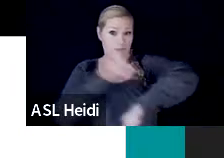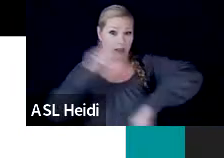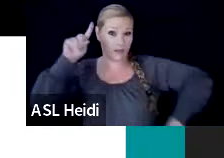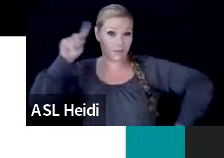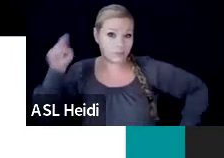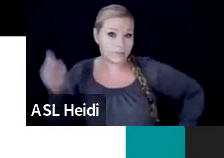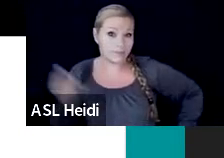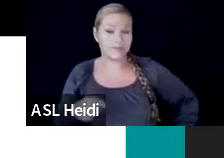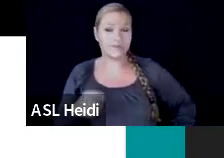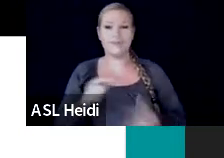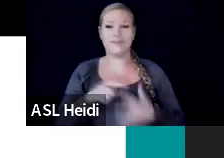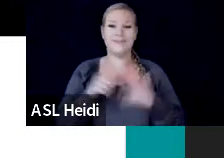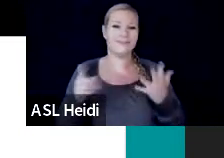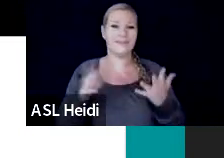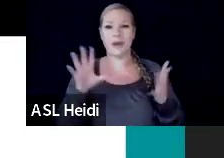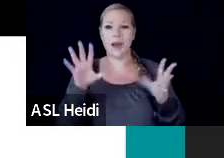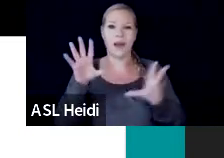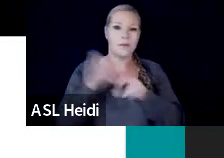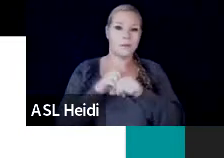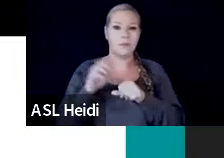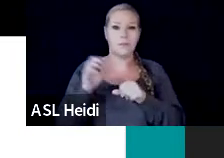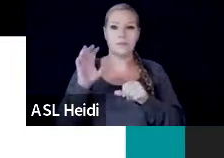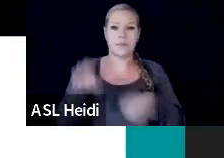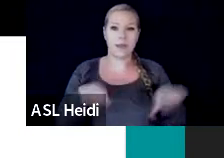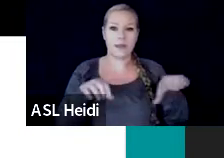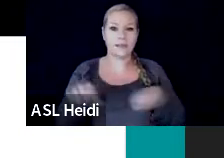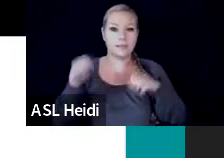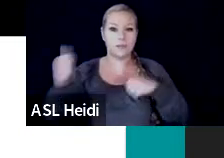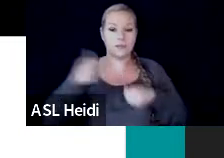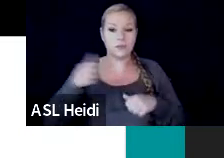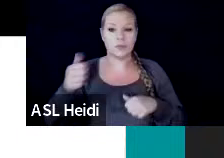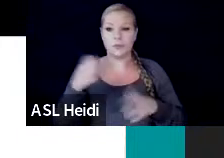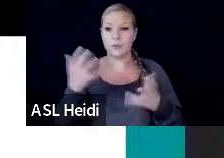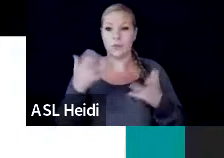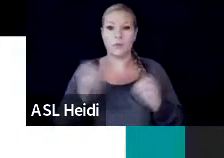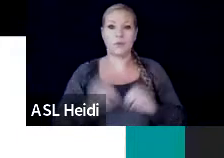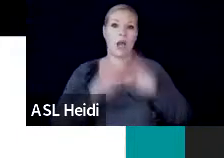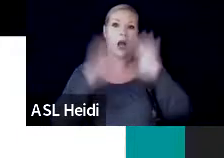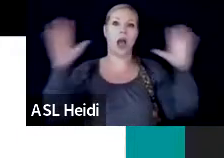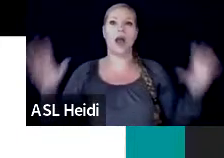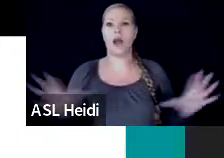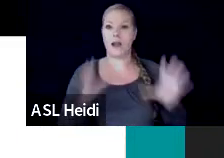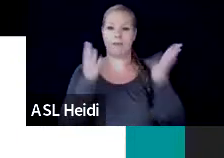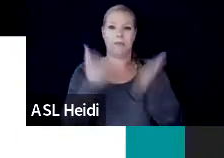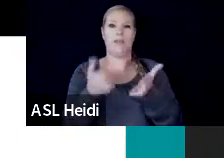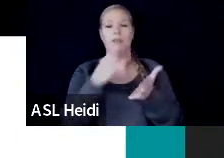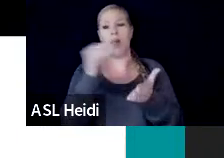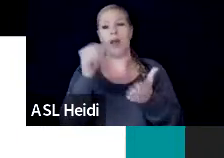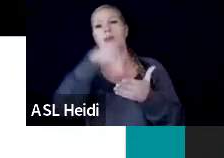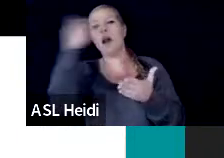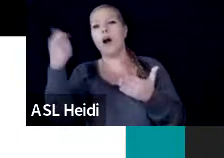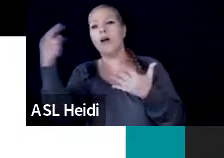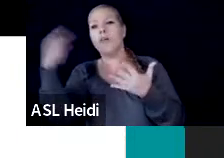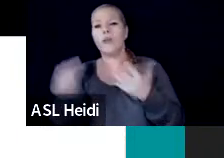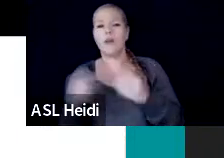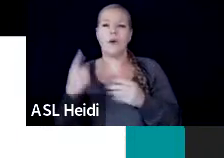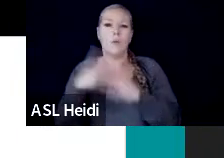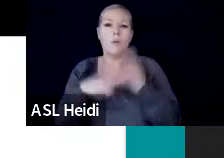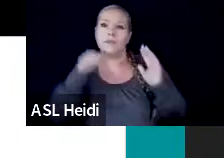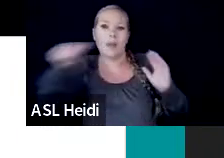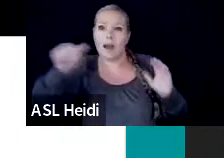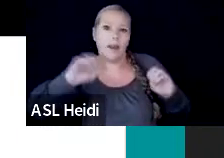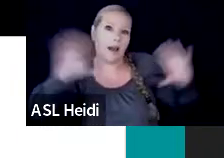transportation elements beyond just what's obvious within the program area? So that gives you a flavor for